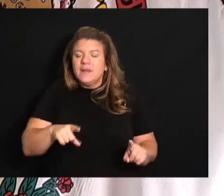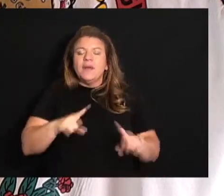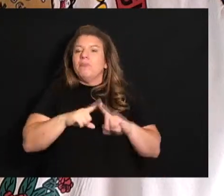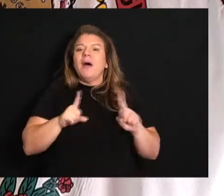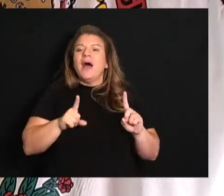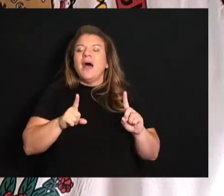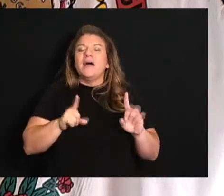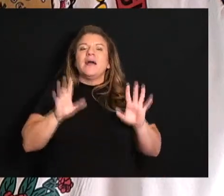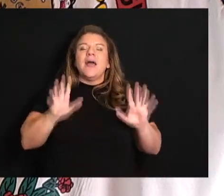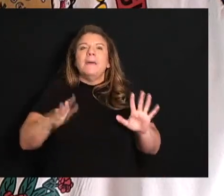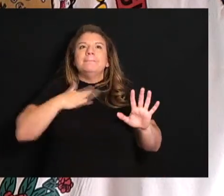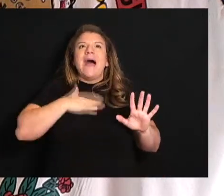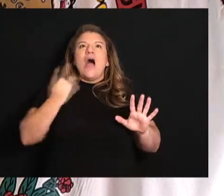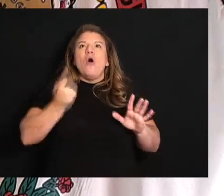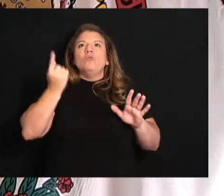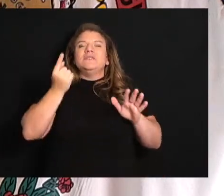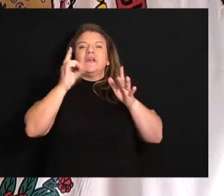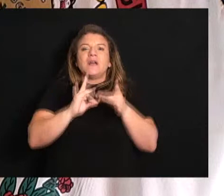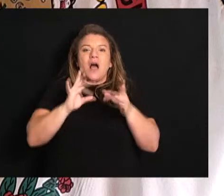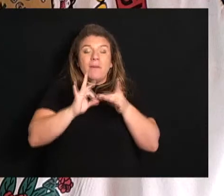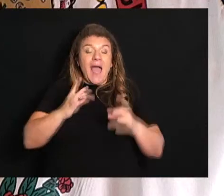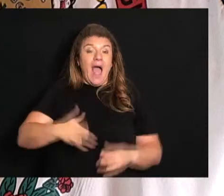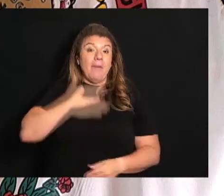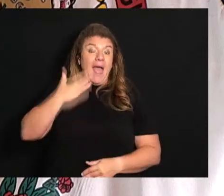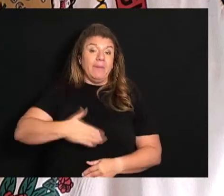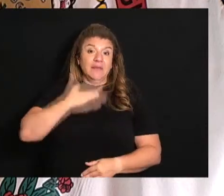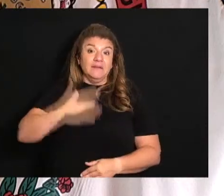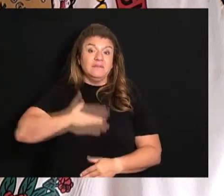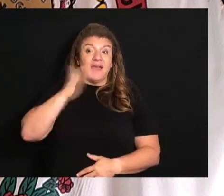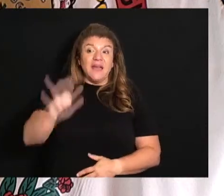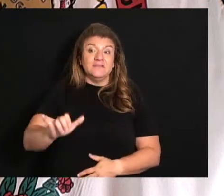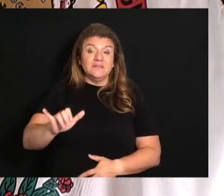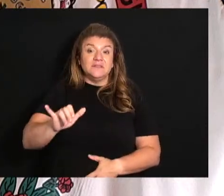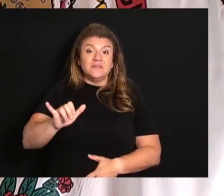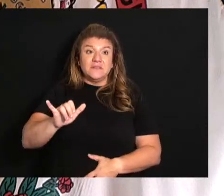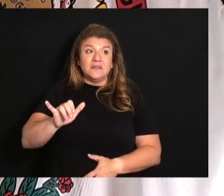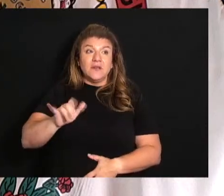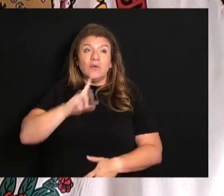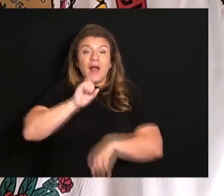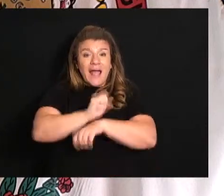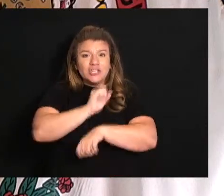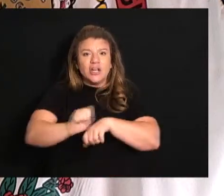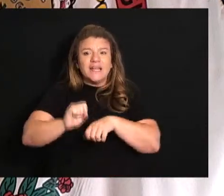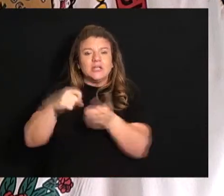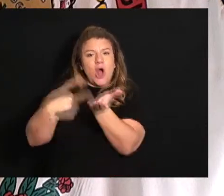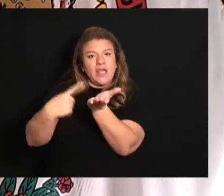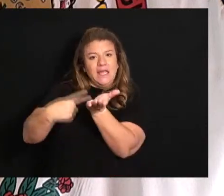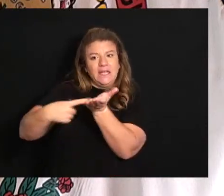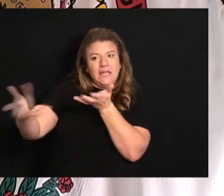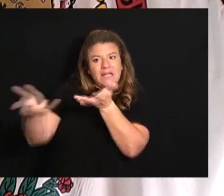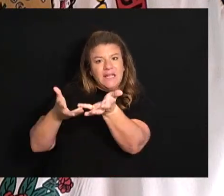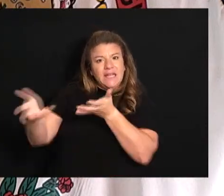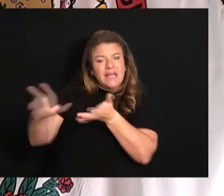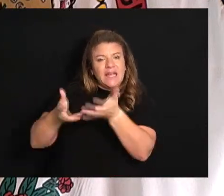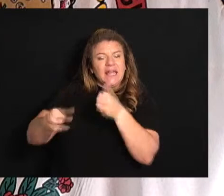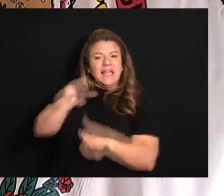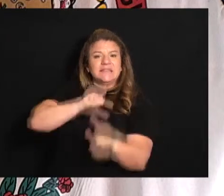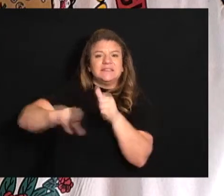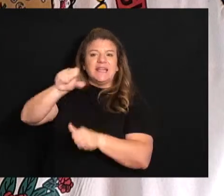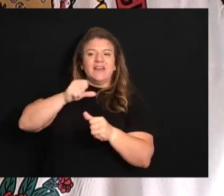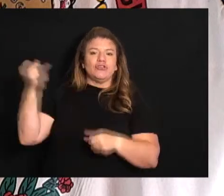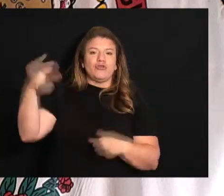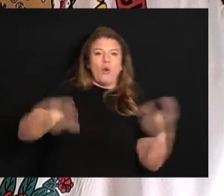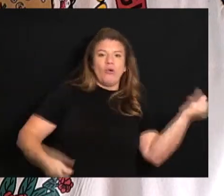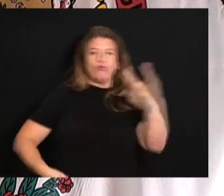just all I can say is I'm pleased that we're actually talking with one another instead of just throwing